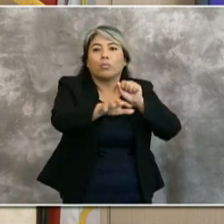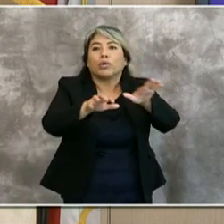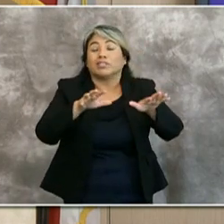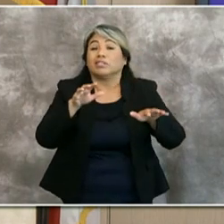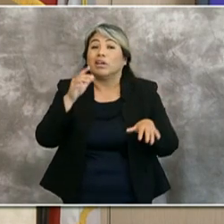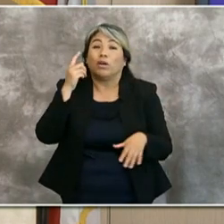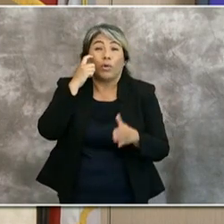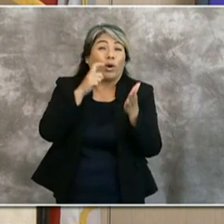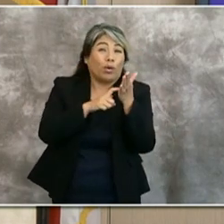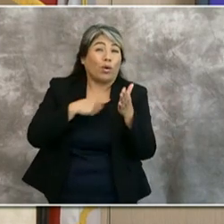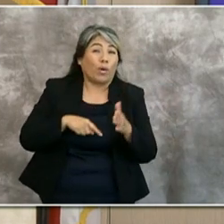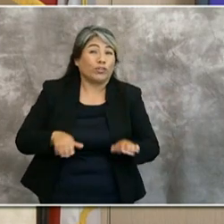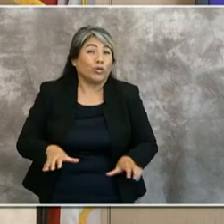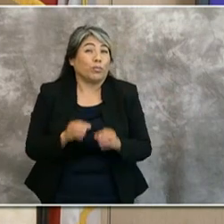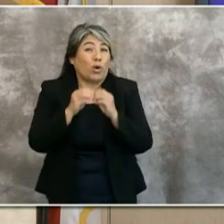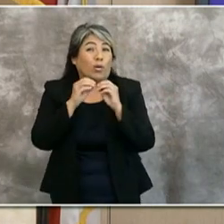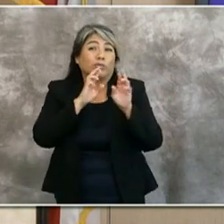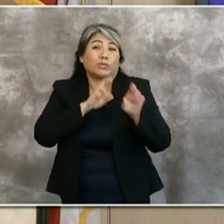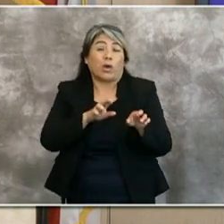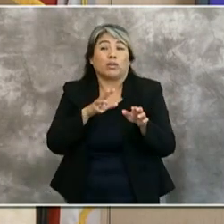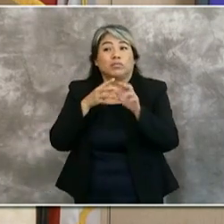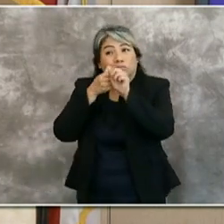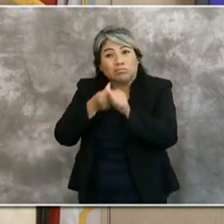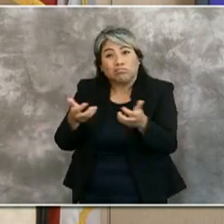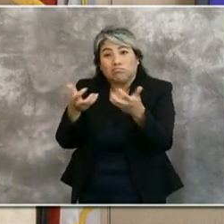step up what we're doing a little bit, and we're responding accordingly.